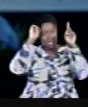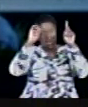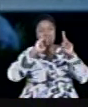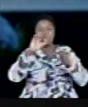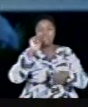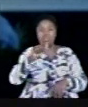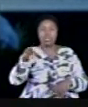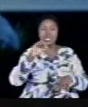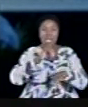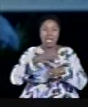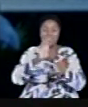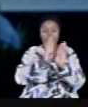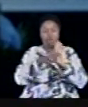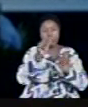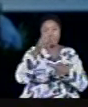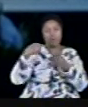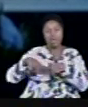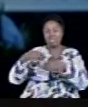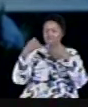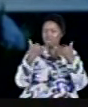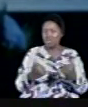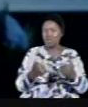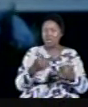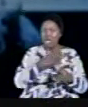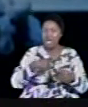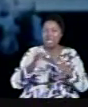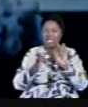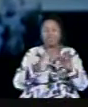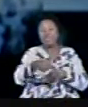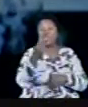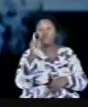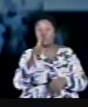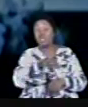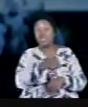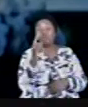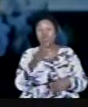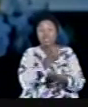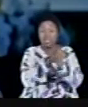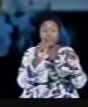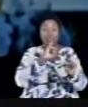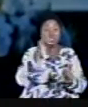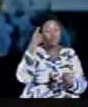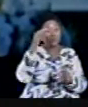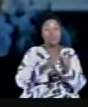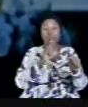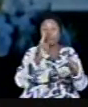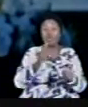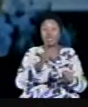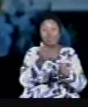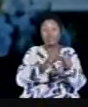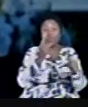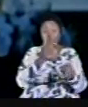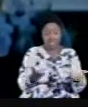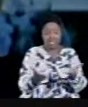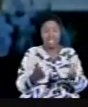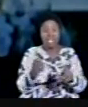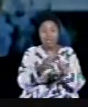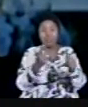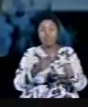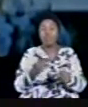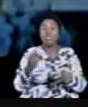your heart right now. And if anyone, salvation is for everyone. Everyone here, everyone in